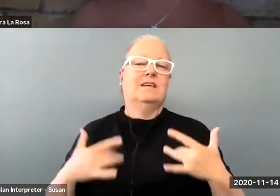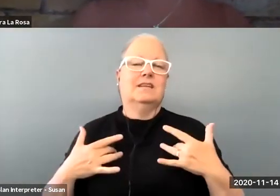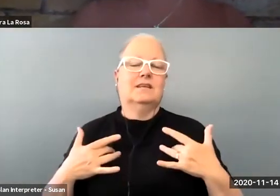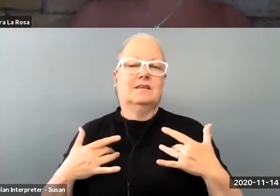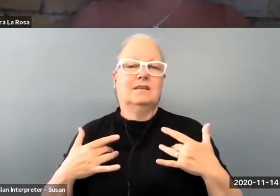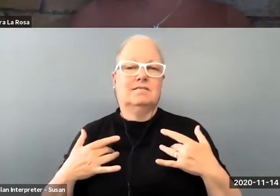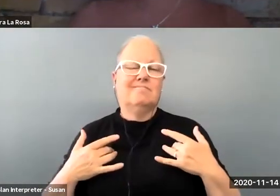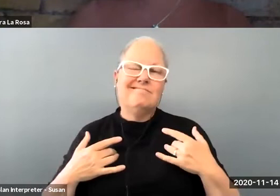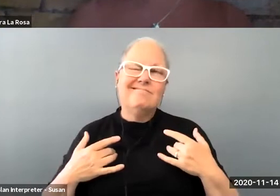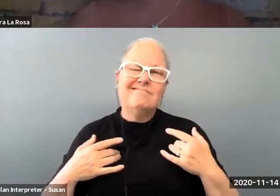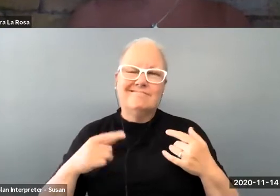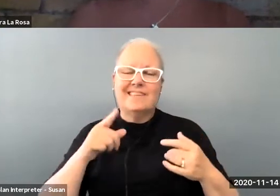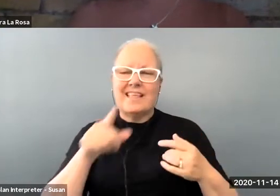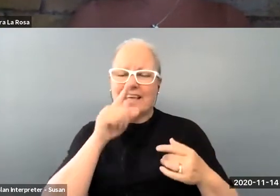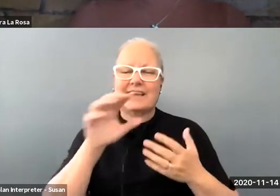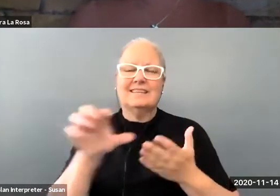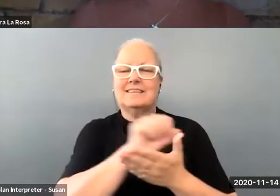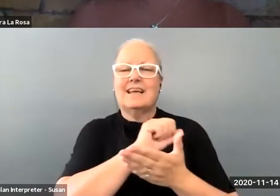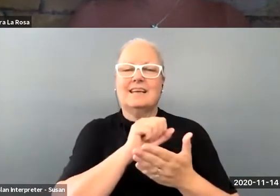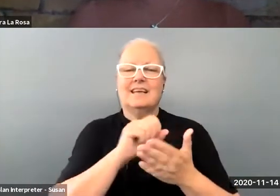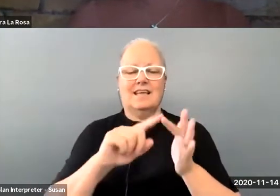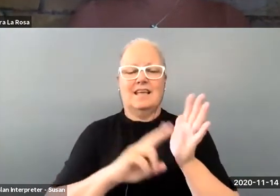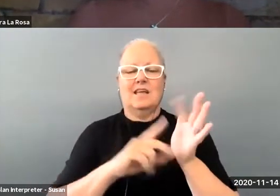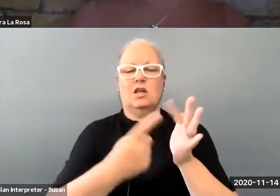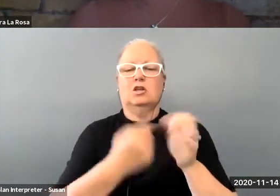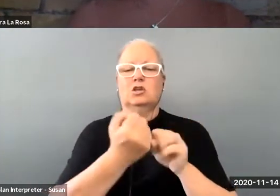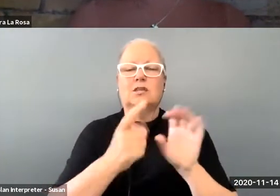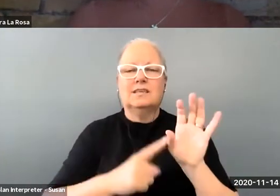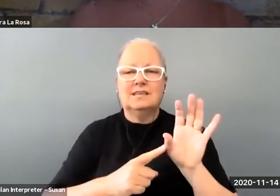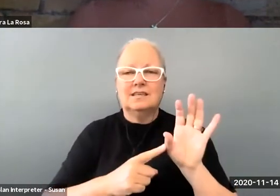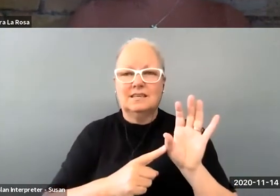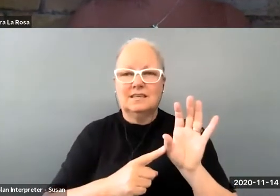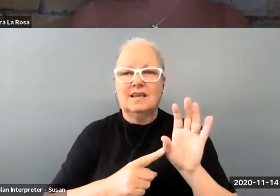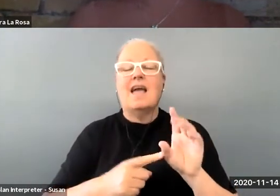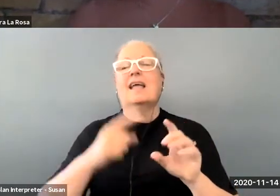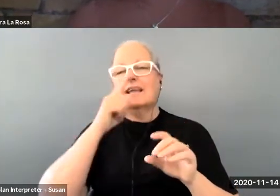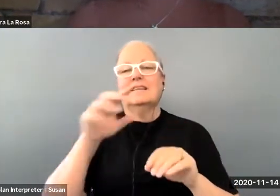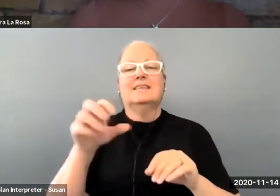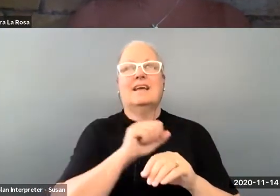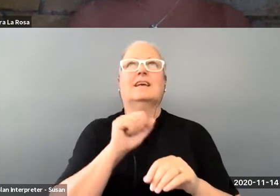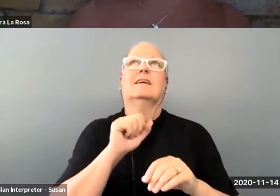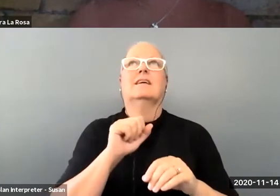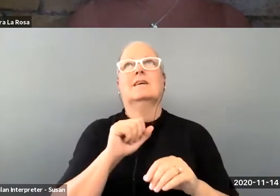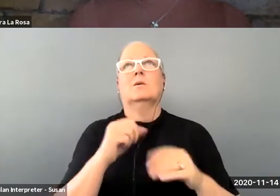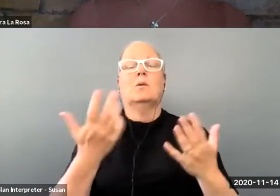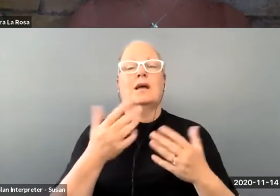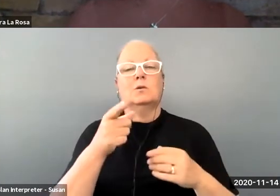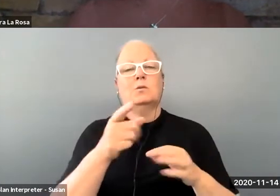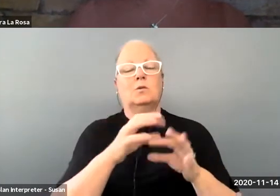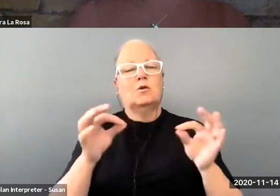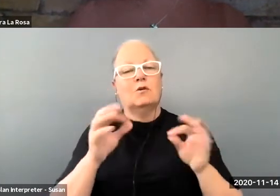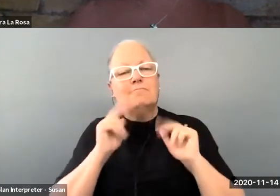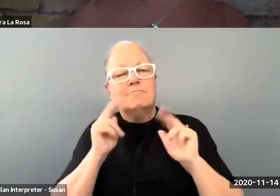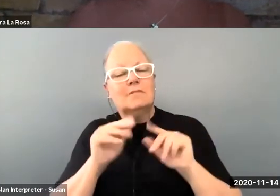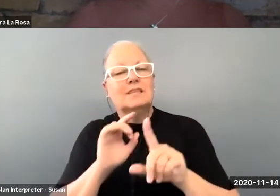energy and can detract from your own self-care in a way to begin with. I think there is a tipping point at which